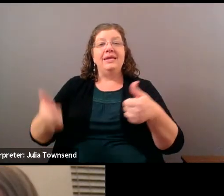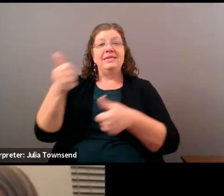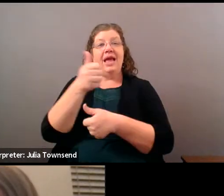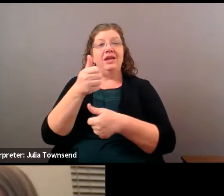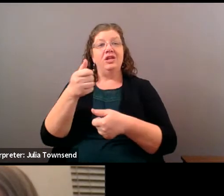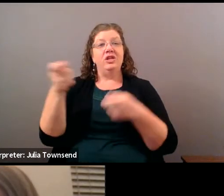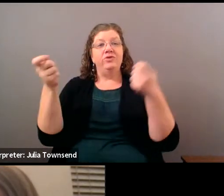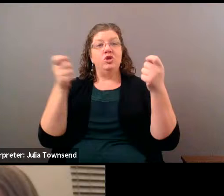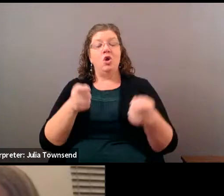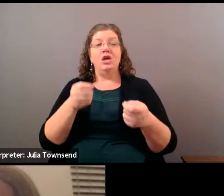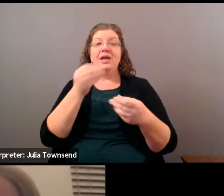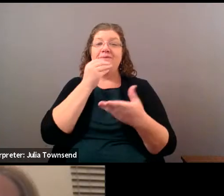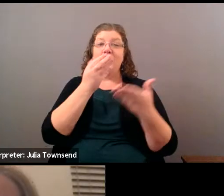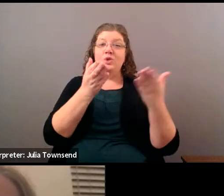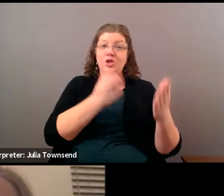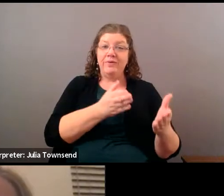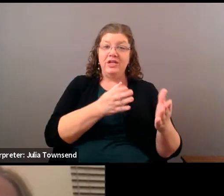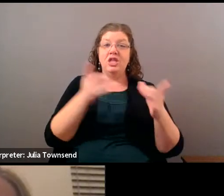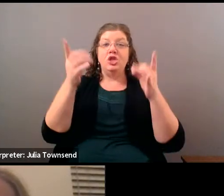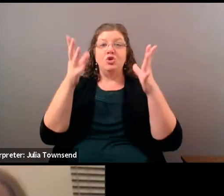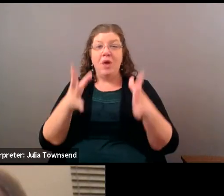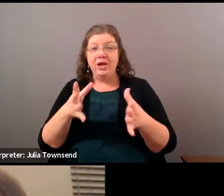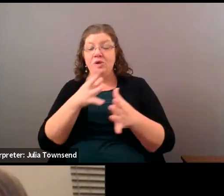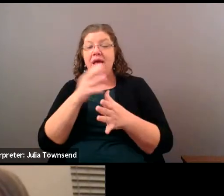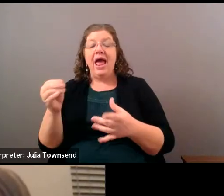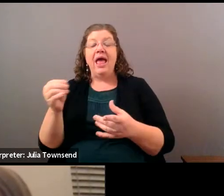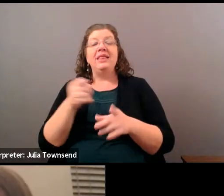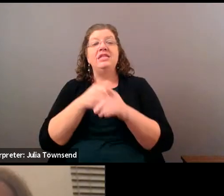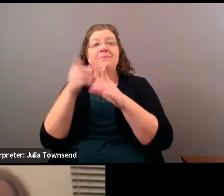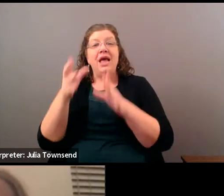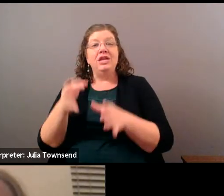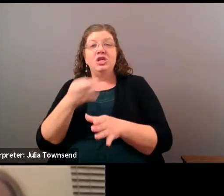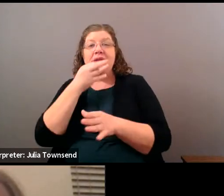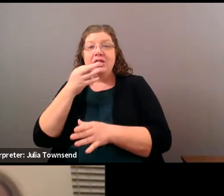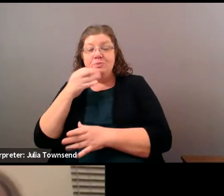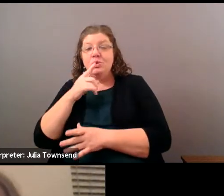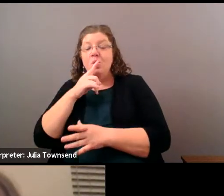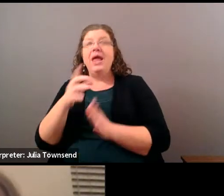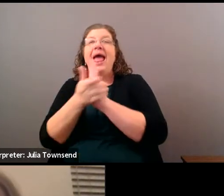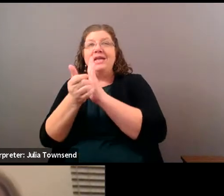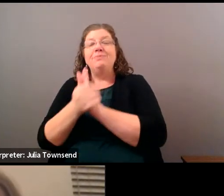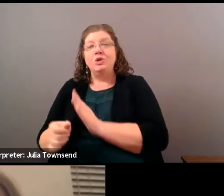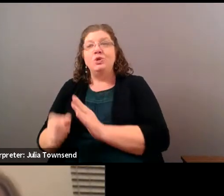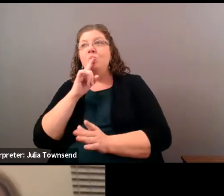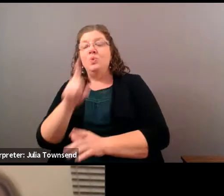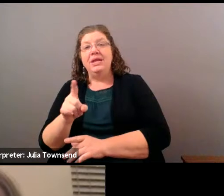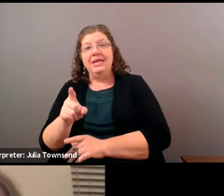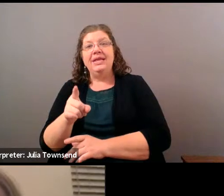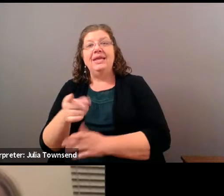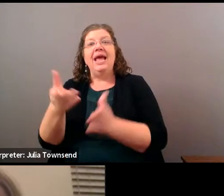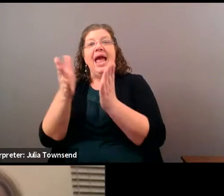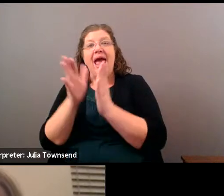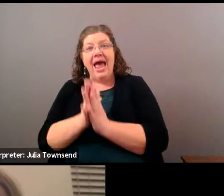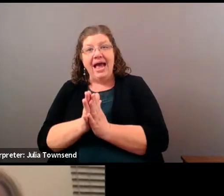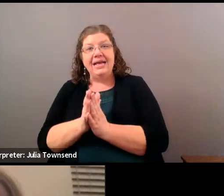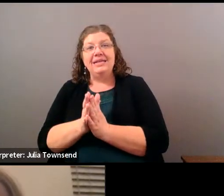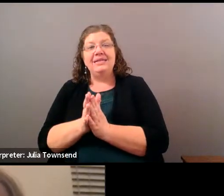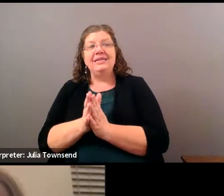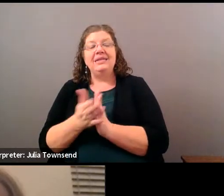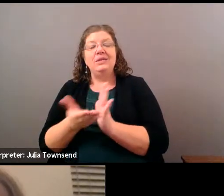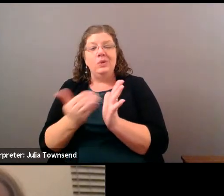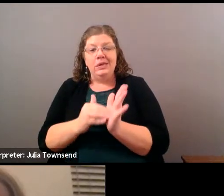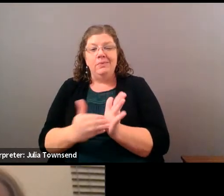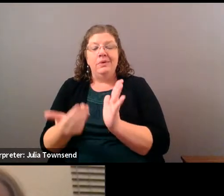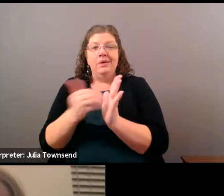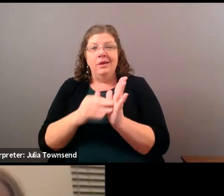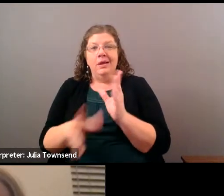of Ed Services, the directors and the specialists and experts who were really asked to keep iterating on these